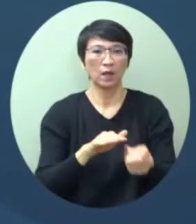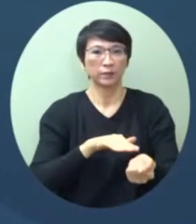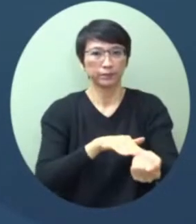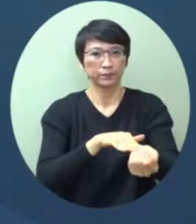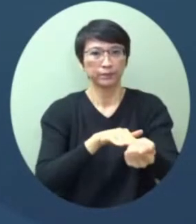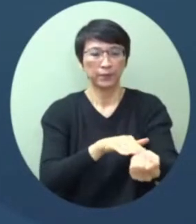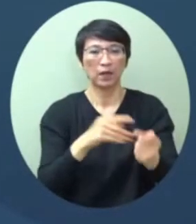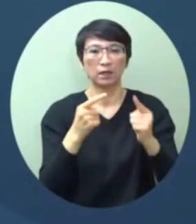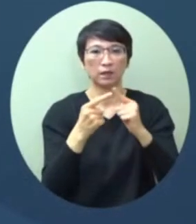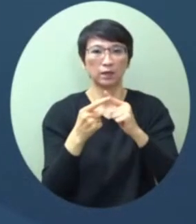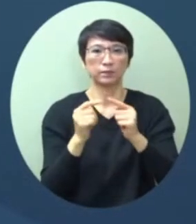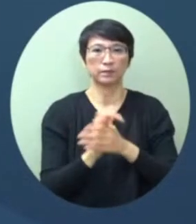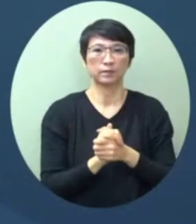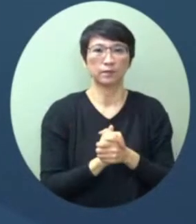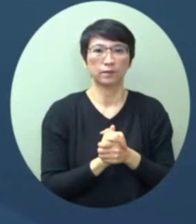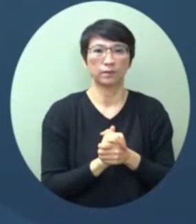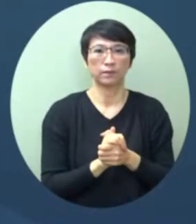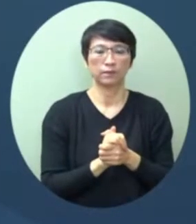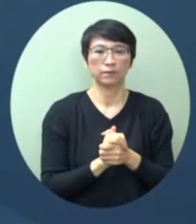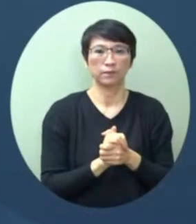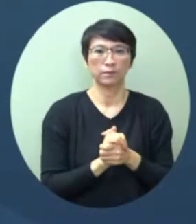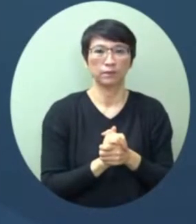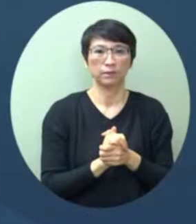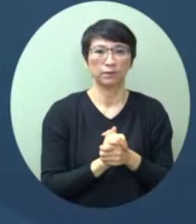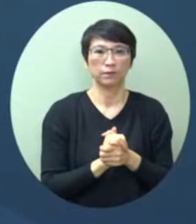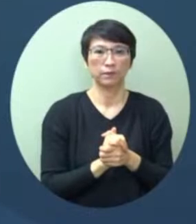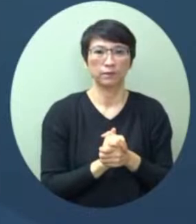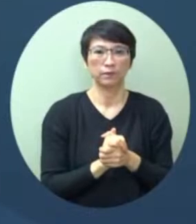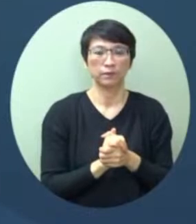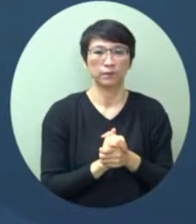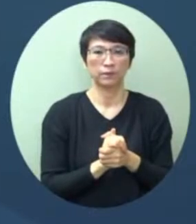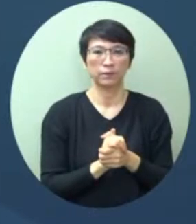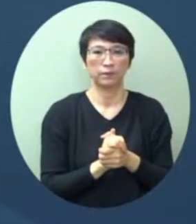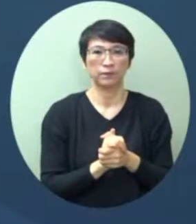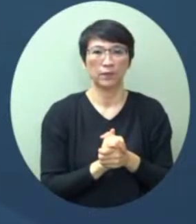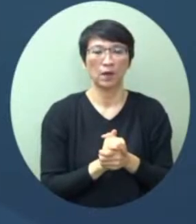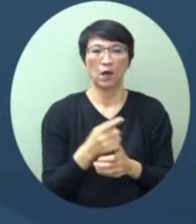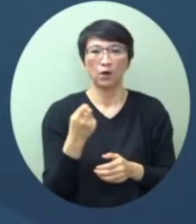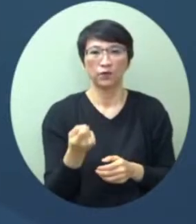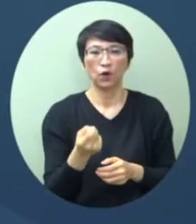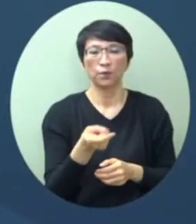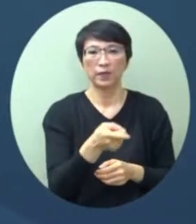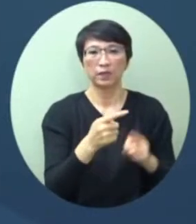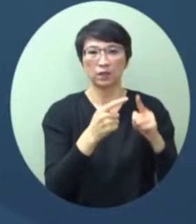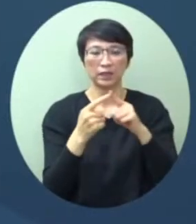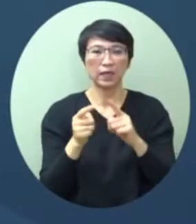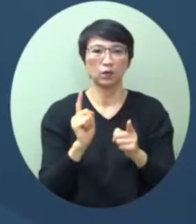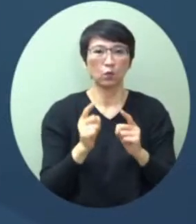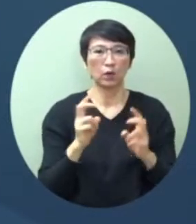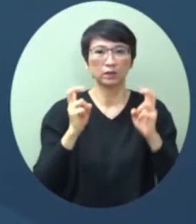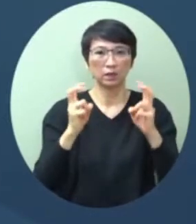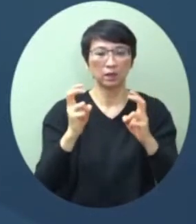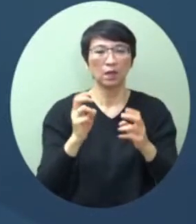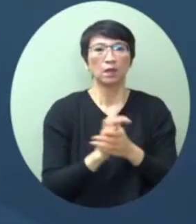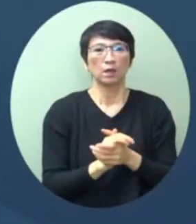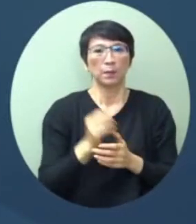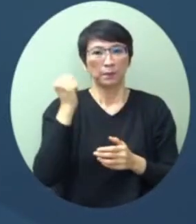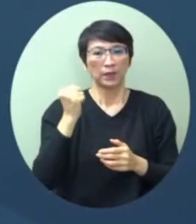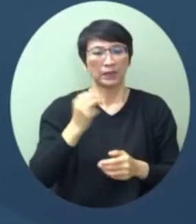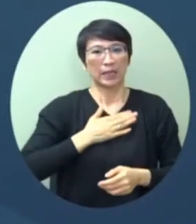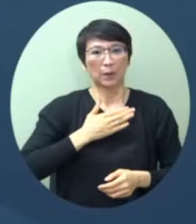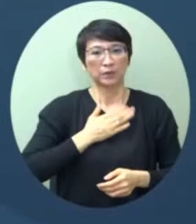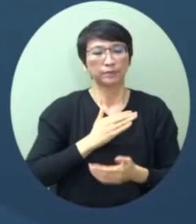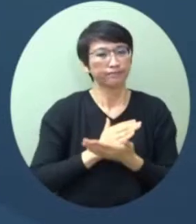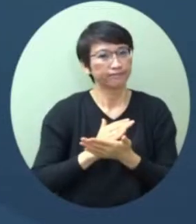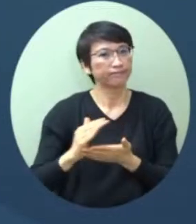at home, but who need medical care at designated clinics. Well, they can be served by these taxis